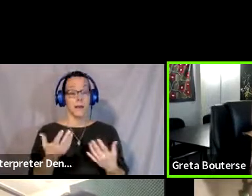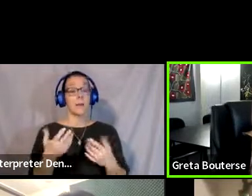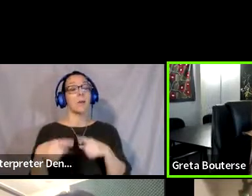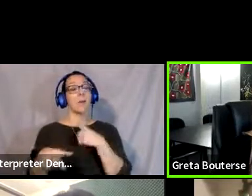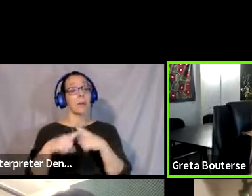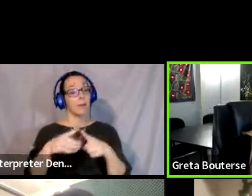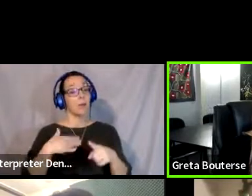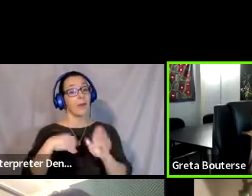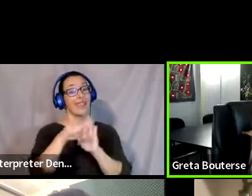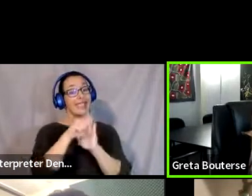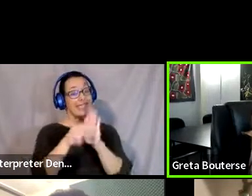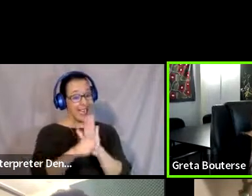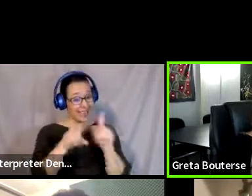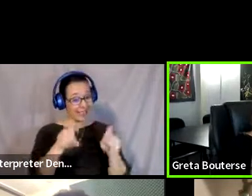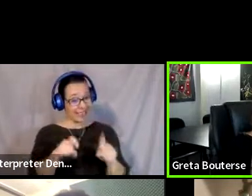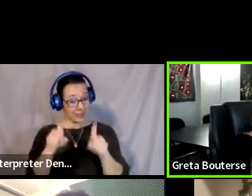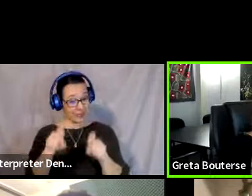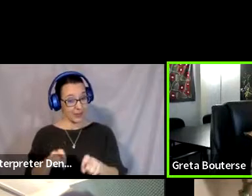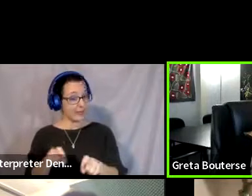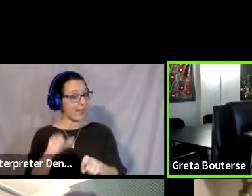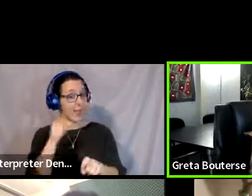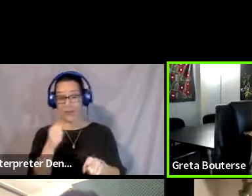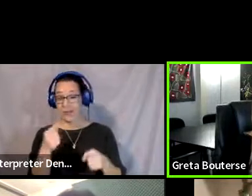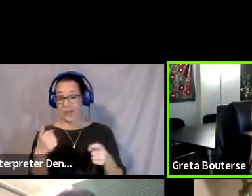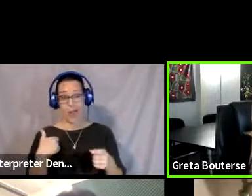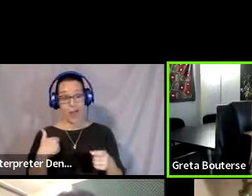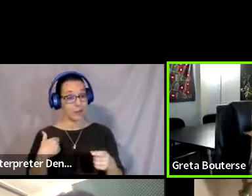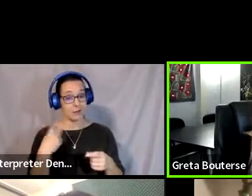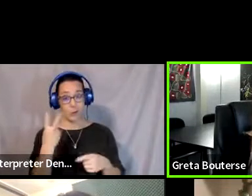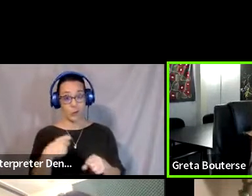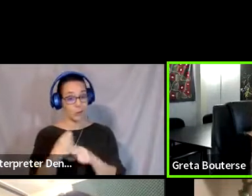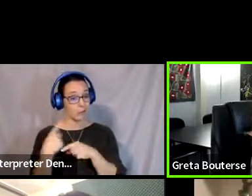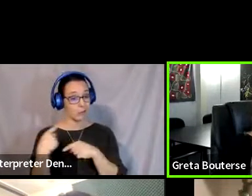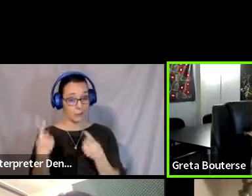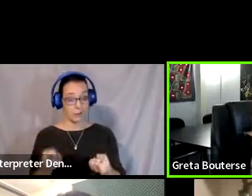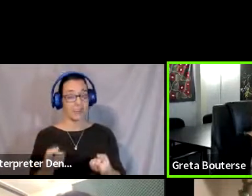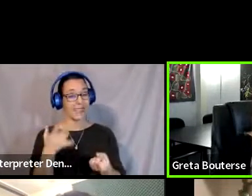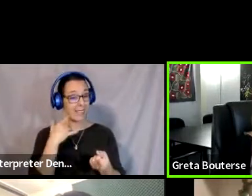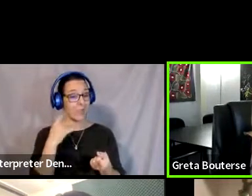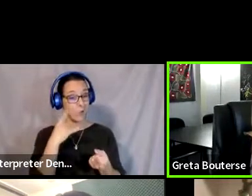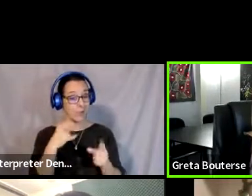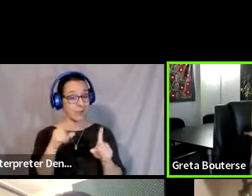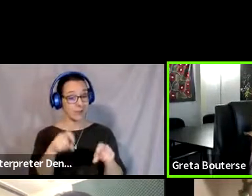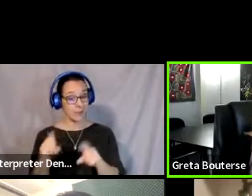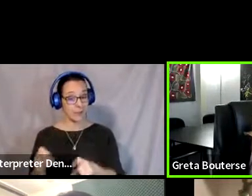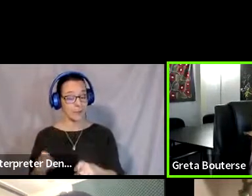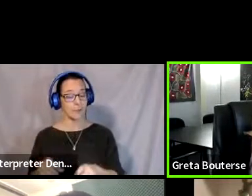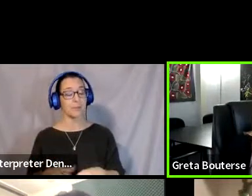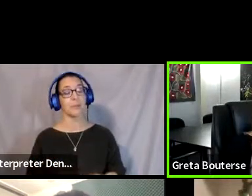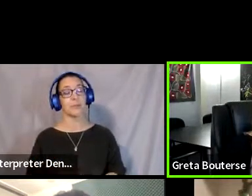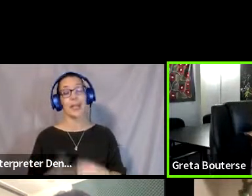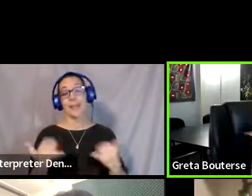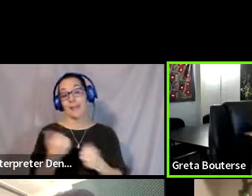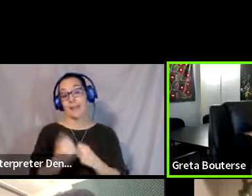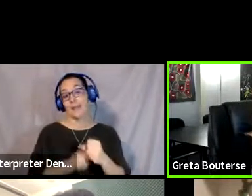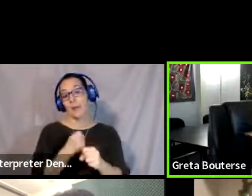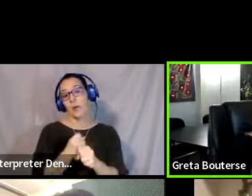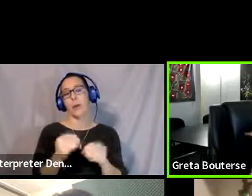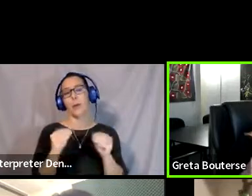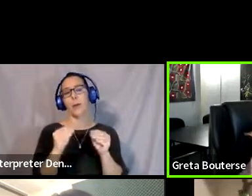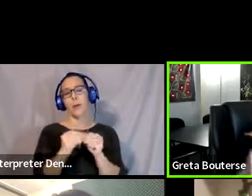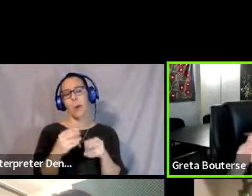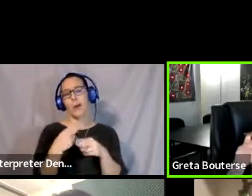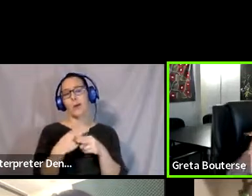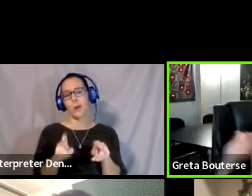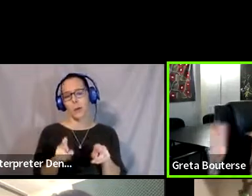years. This is the California assessments. And so this year, they are shorter. They're in grades from